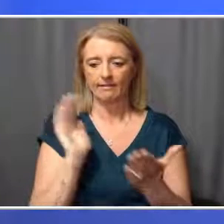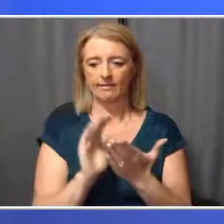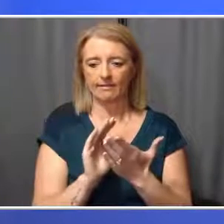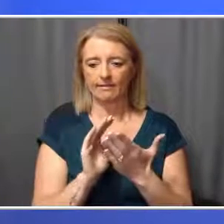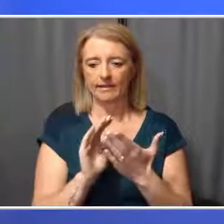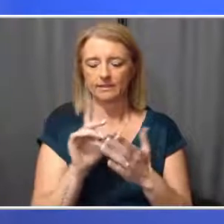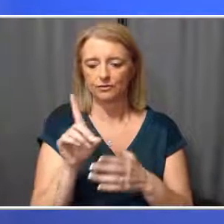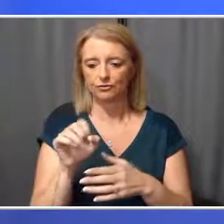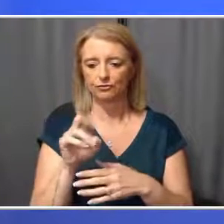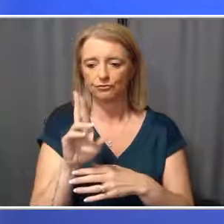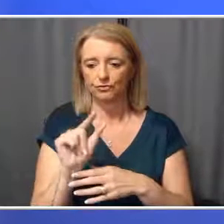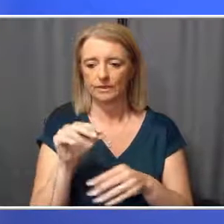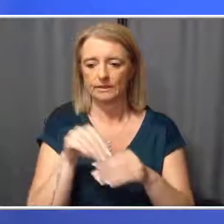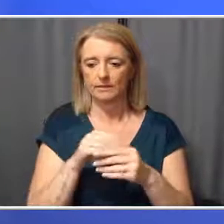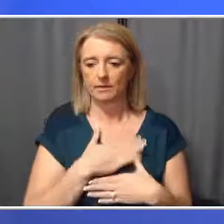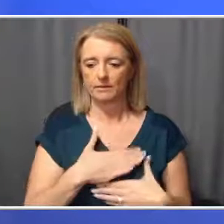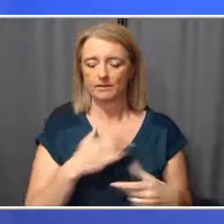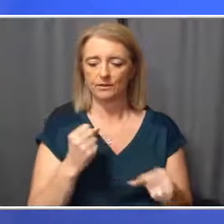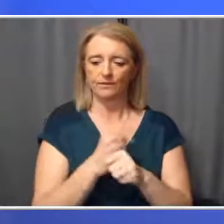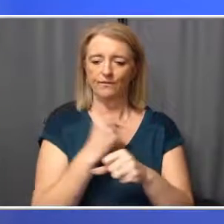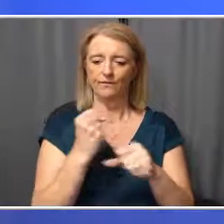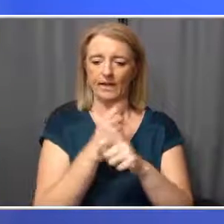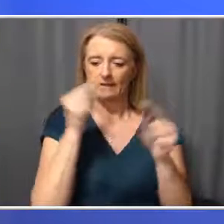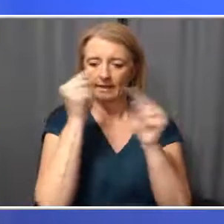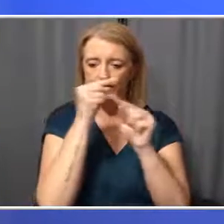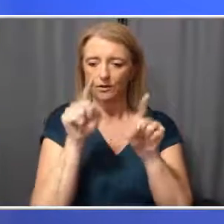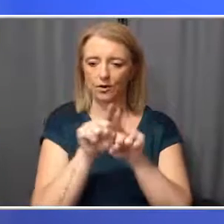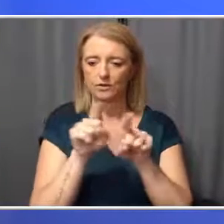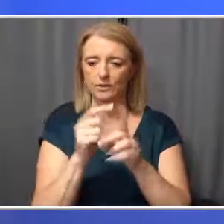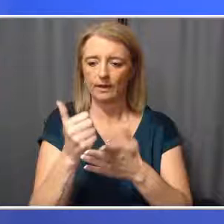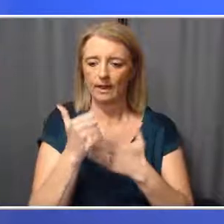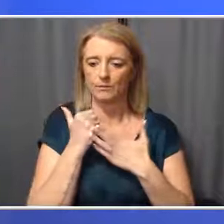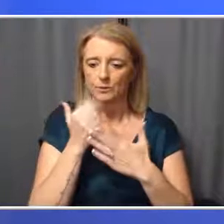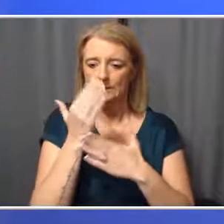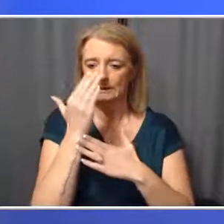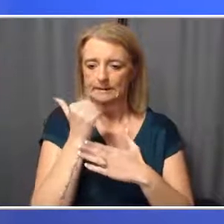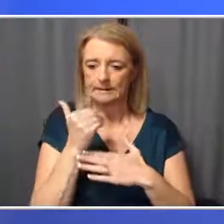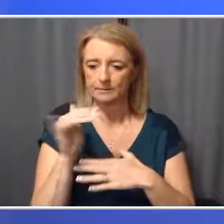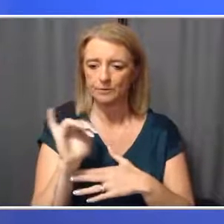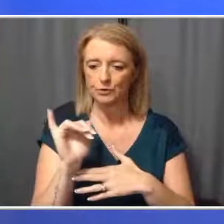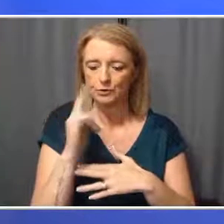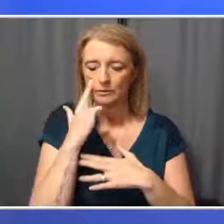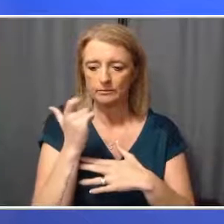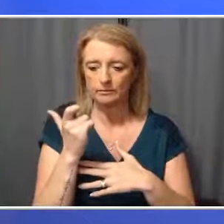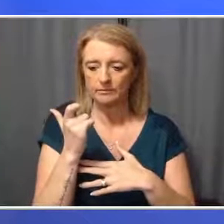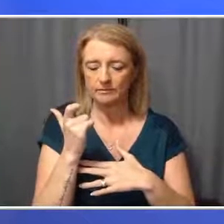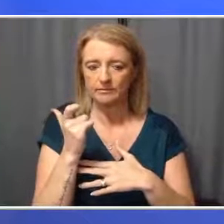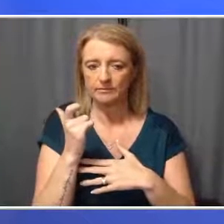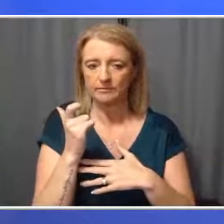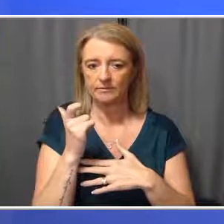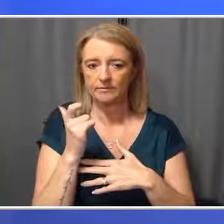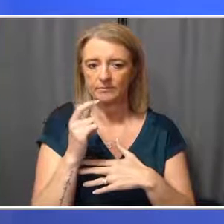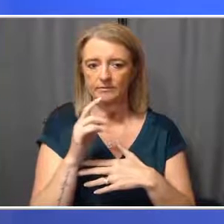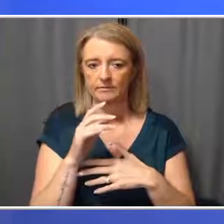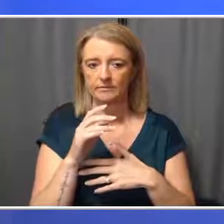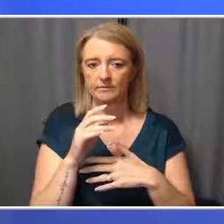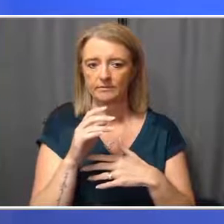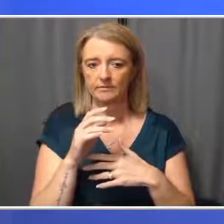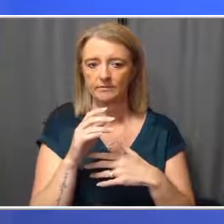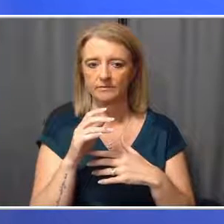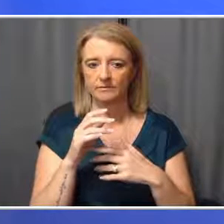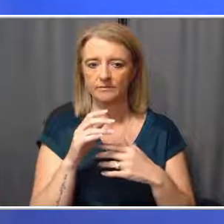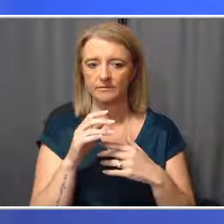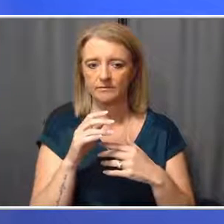So there are a couple of theories about that. The first thing is the kind of more mechanical theory that I tend to think about more is that we're paralyzing